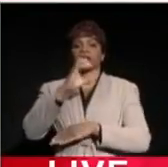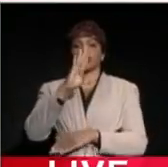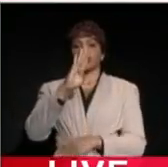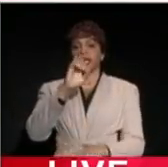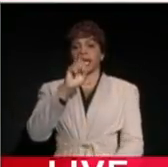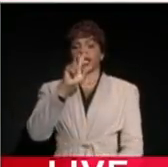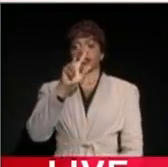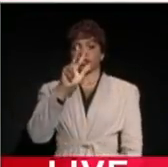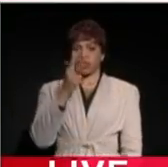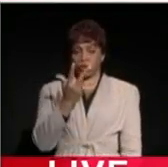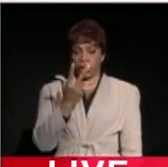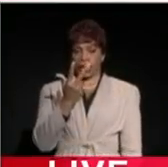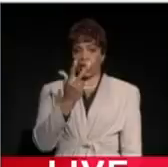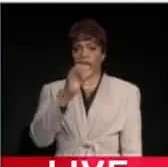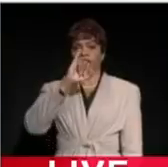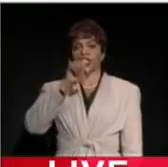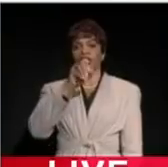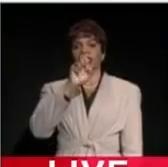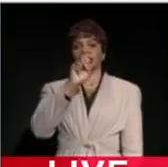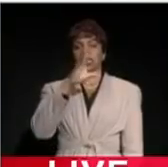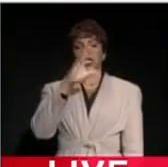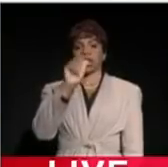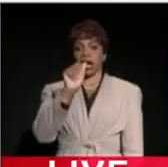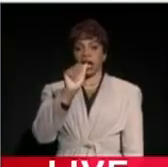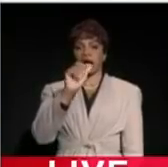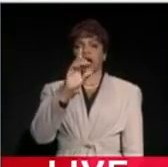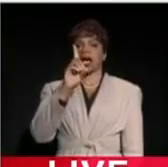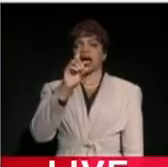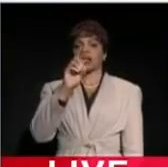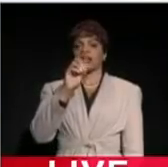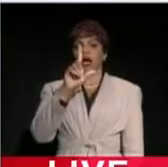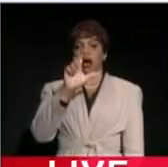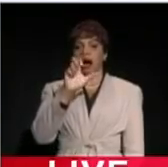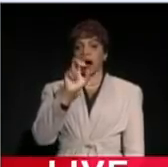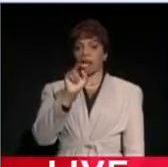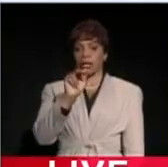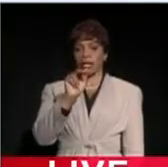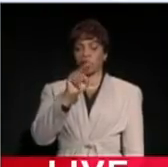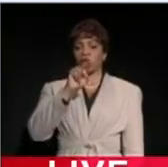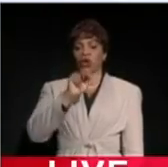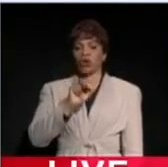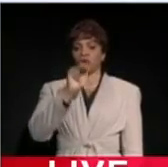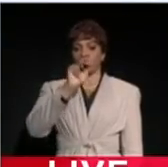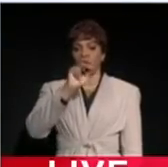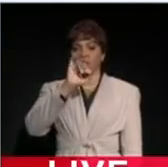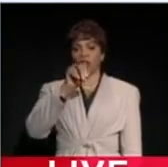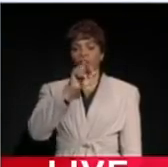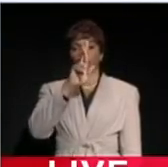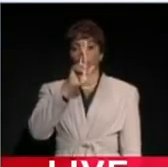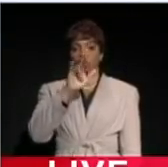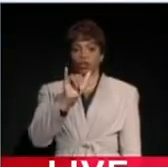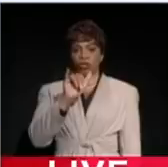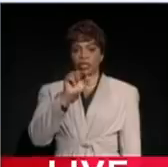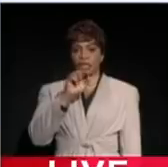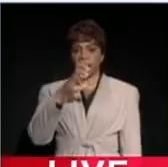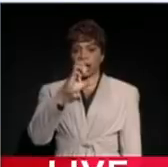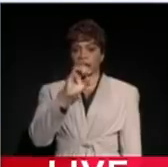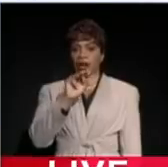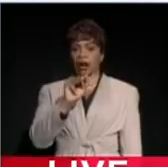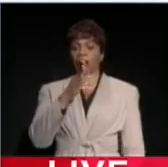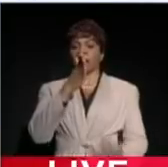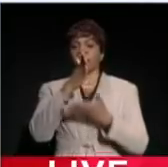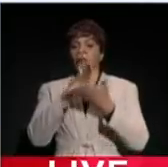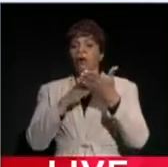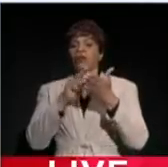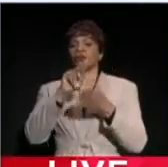anchor Jessica Dean, Alfred Doblin, opinion page editor of NorthJersey.com and The Record, part of the New Jersey